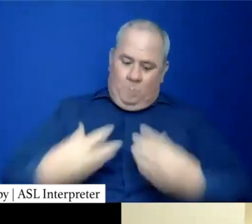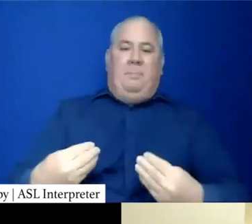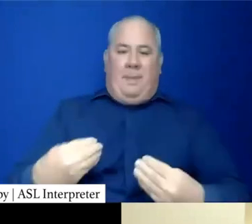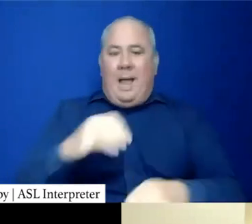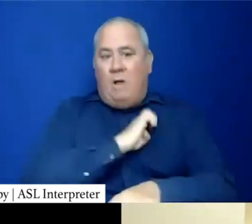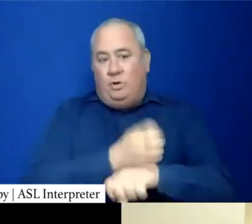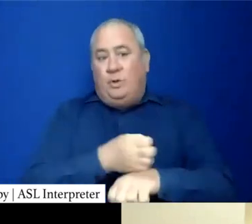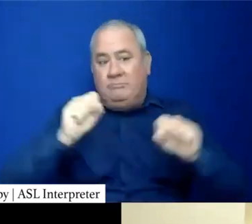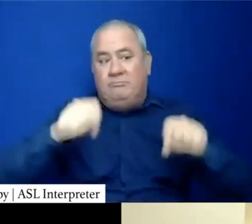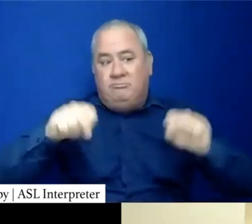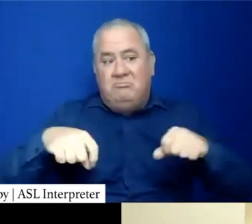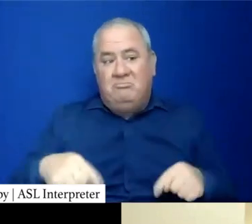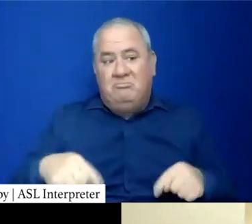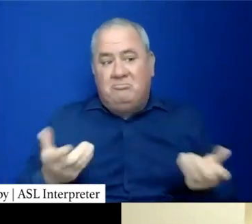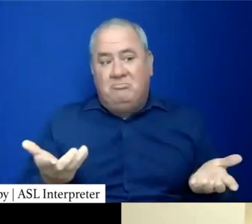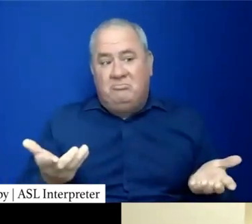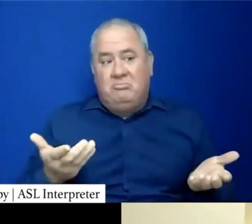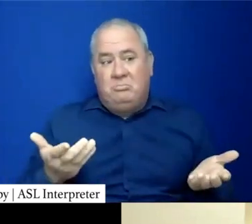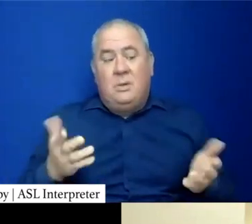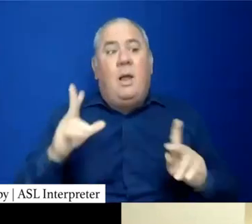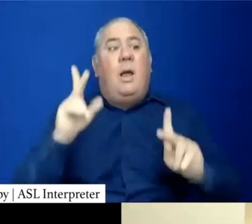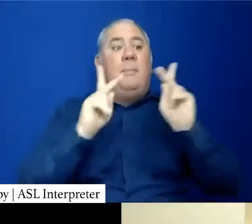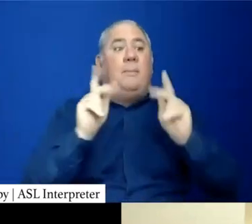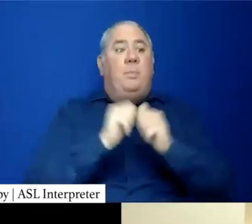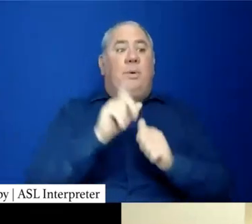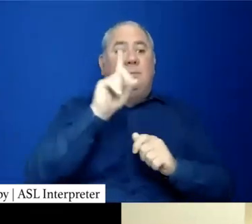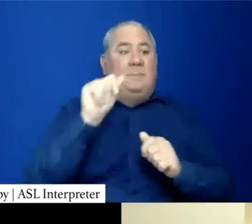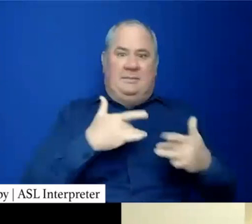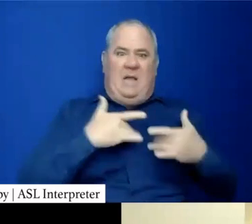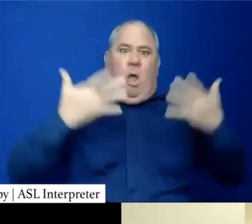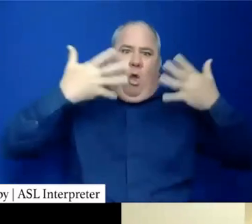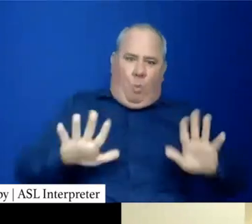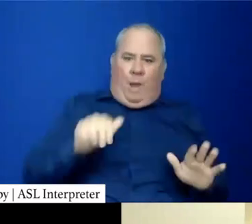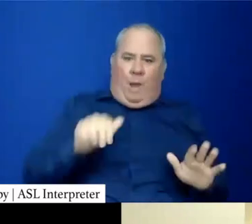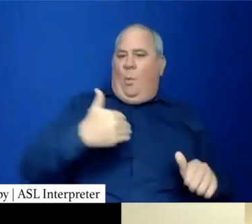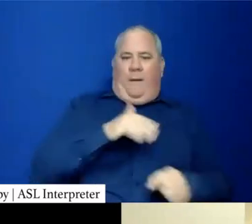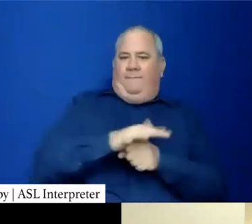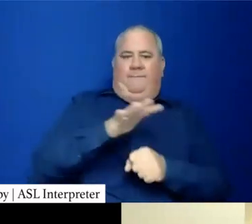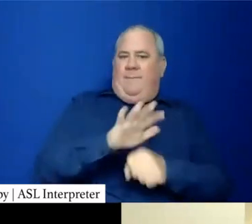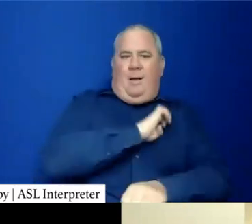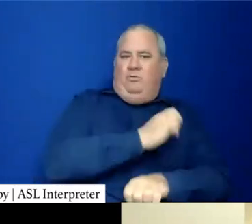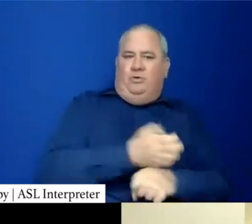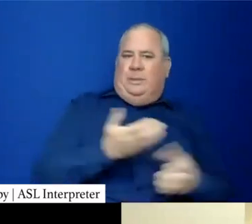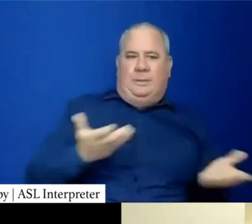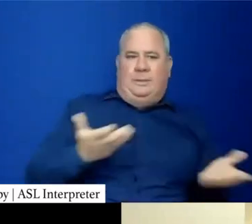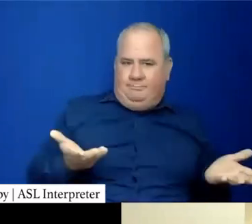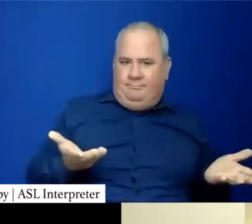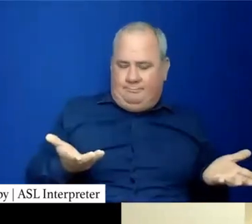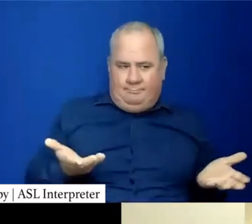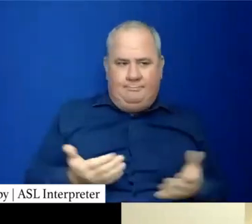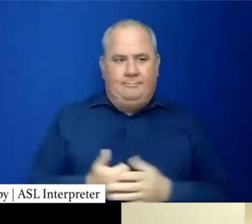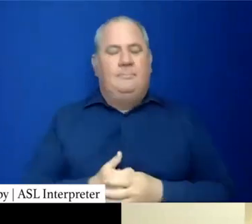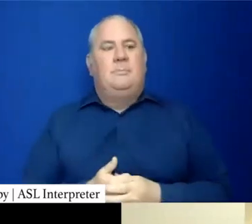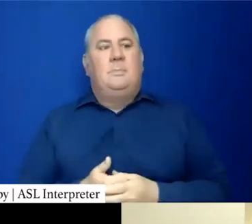with? A lot of disabled people. Like, not only are you fighting